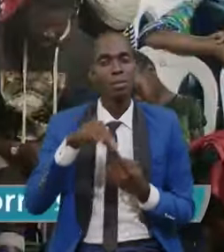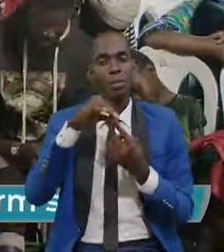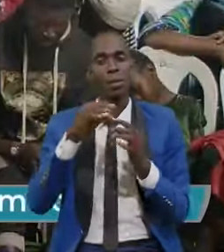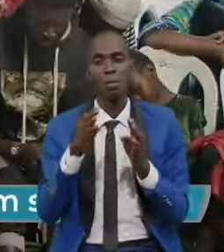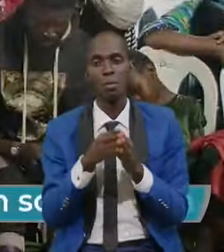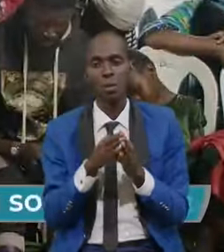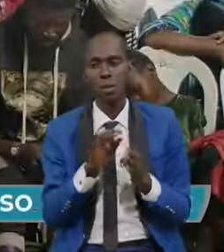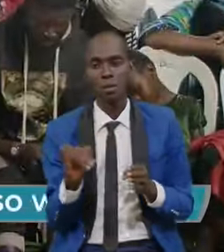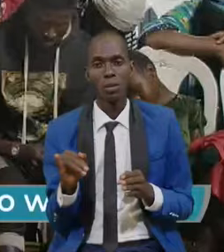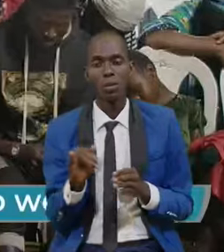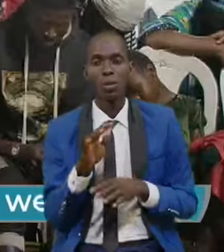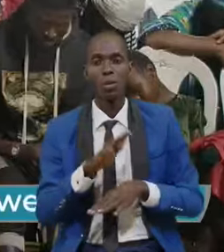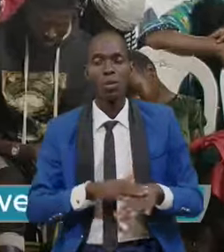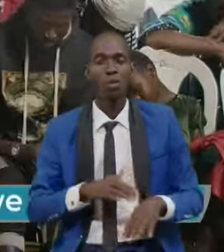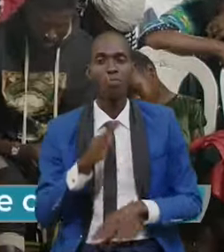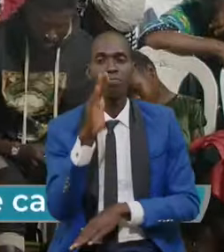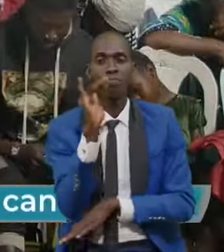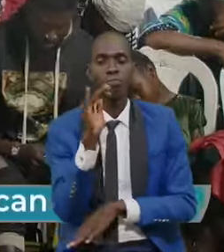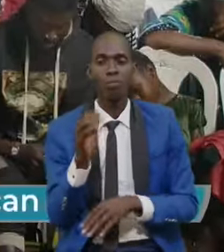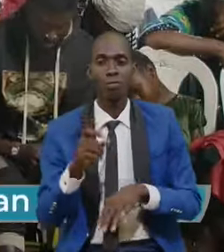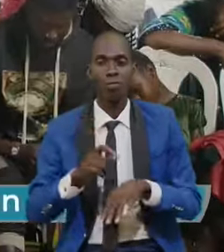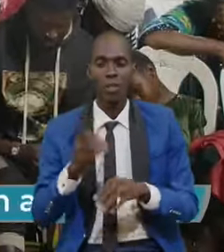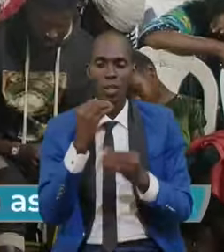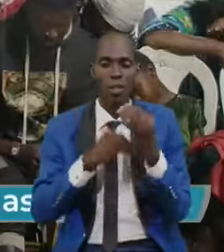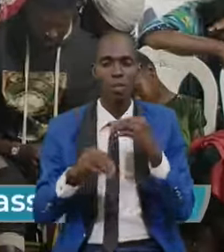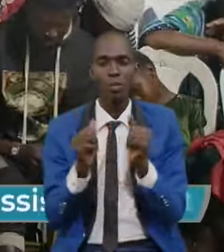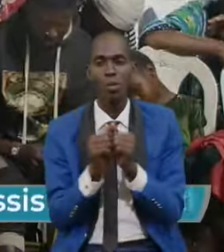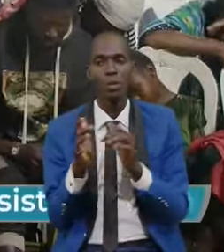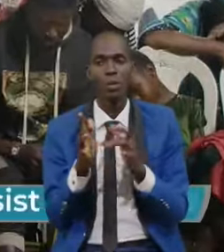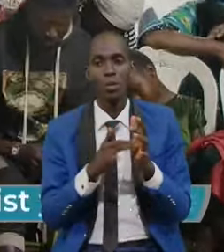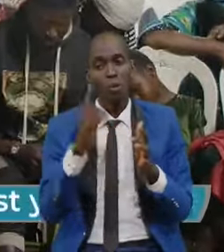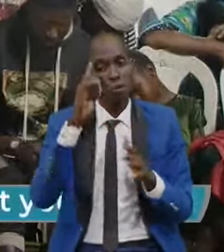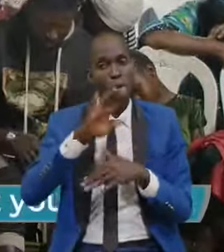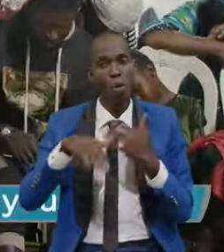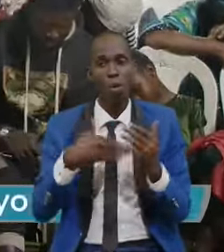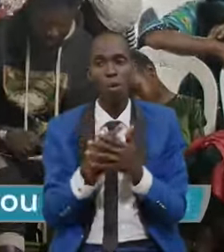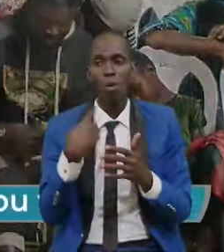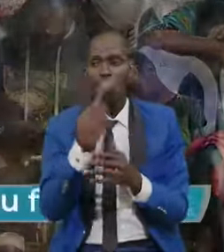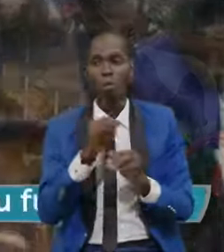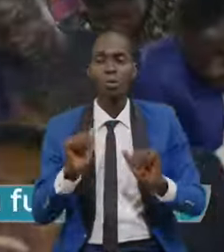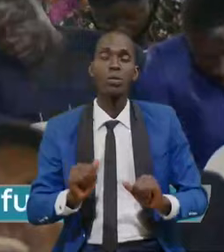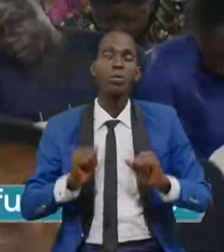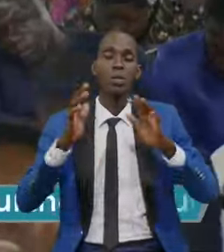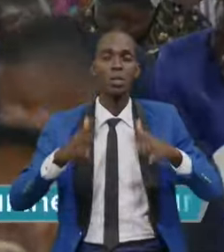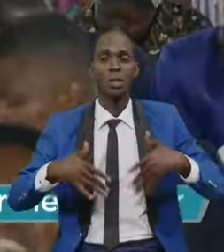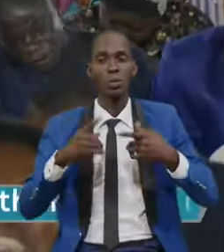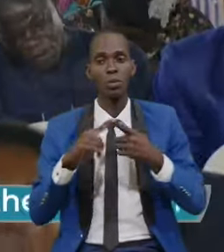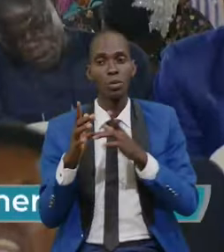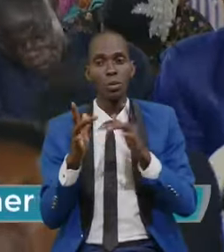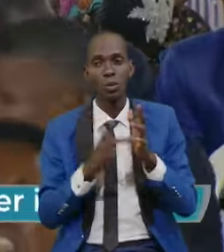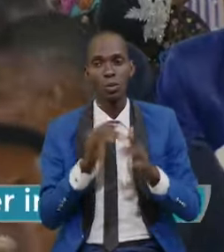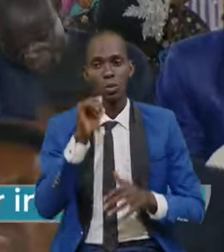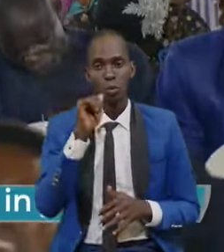lunch hour with Jesus, for all those who gave their lives to Jesus tomorrow by